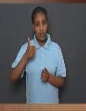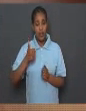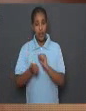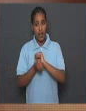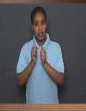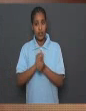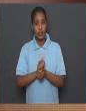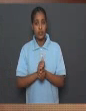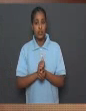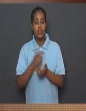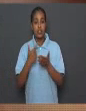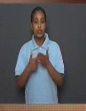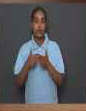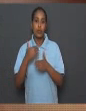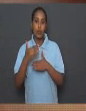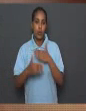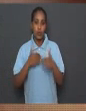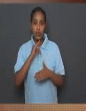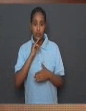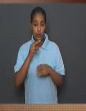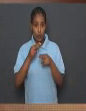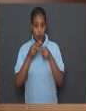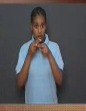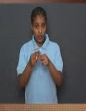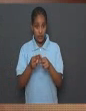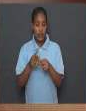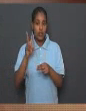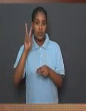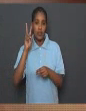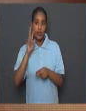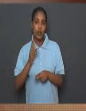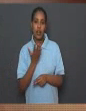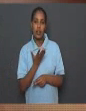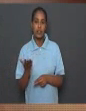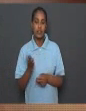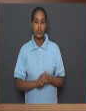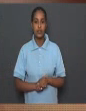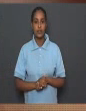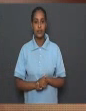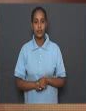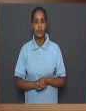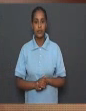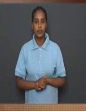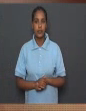altered. This process is called vulcanization.